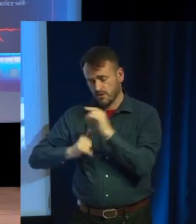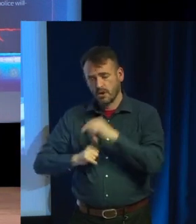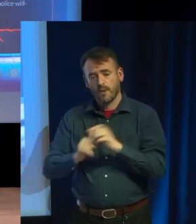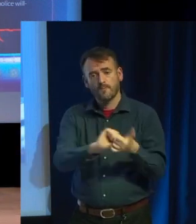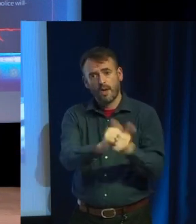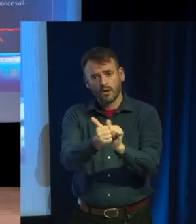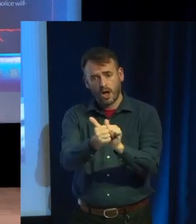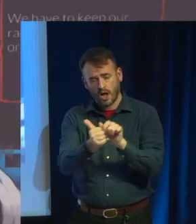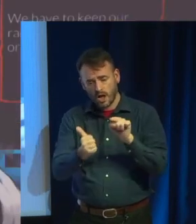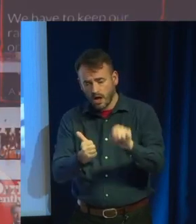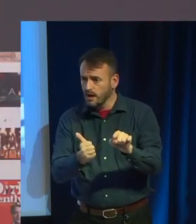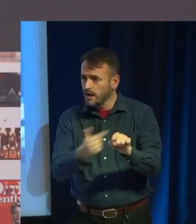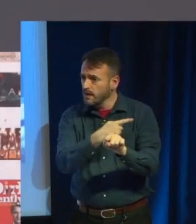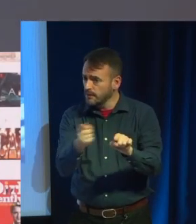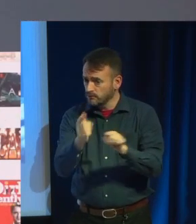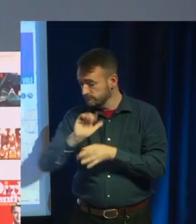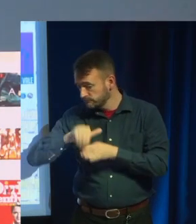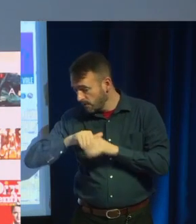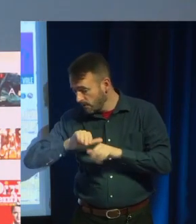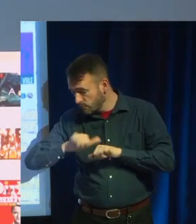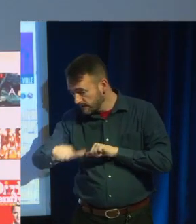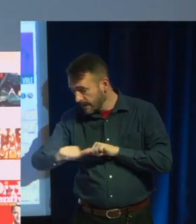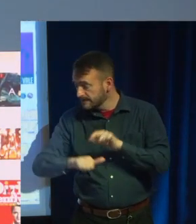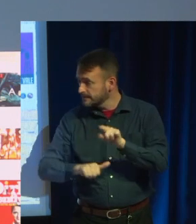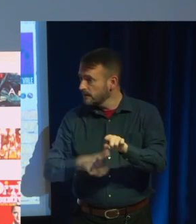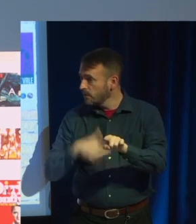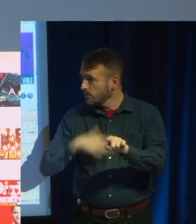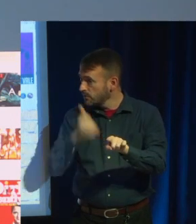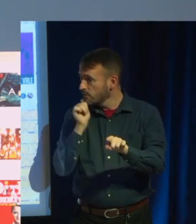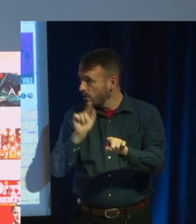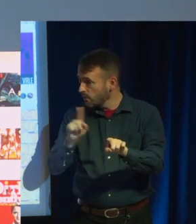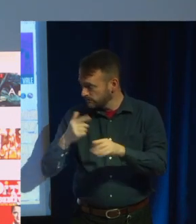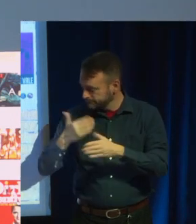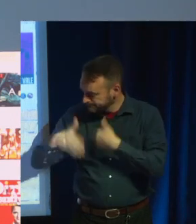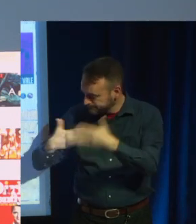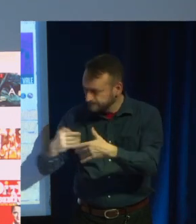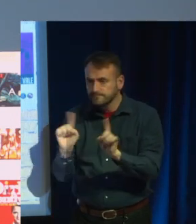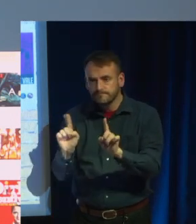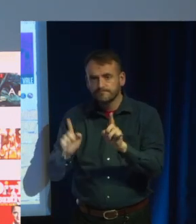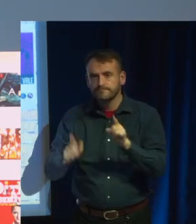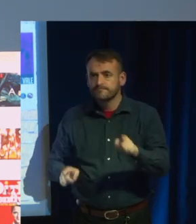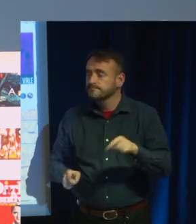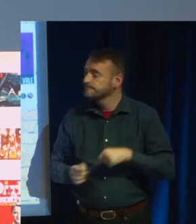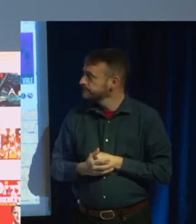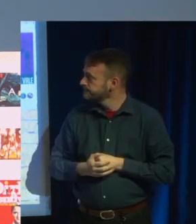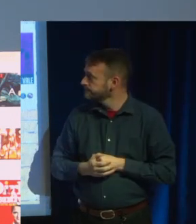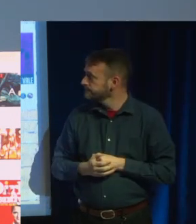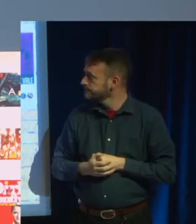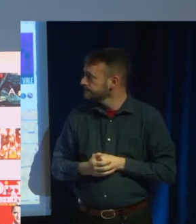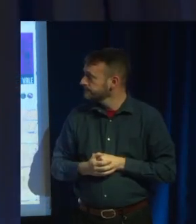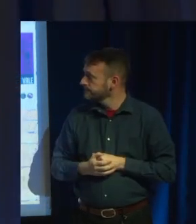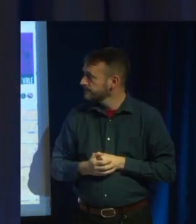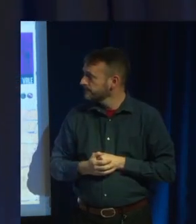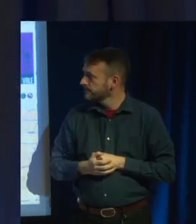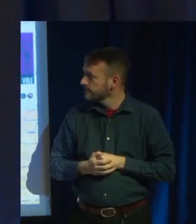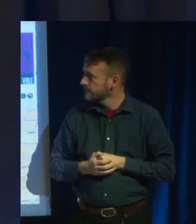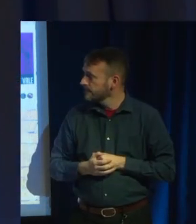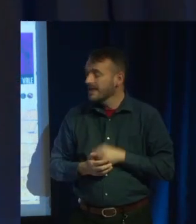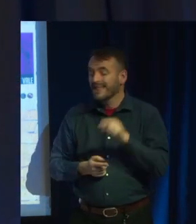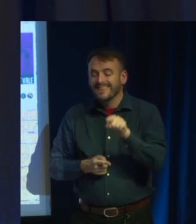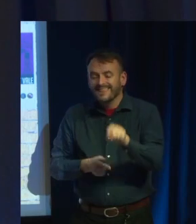really part of your process but still wants to know what you're doing, they will not get that context.